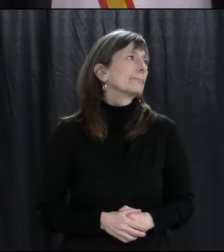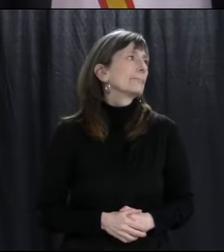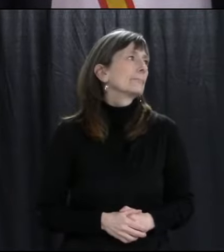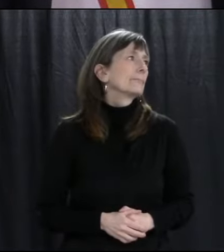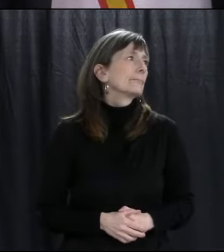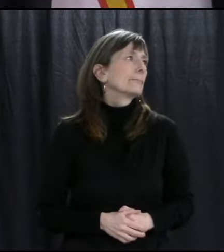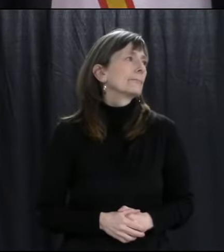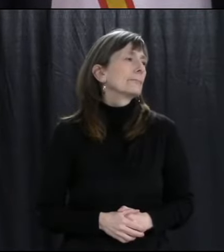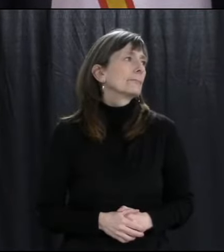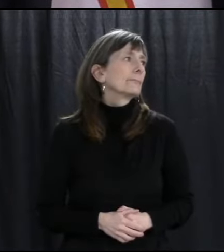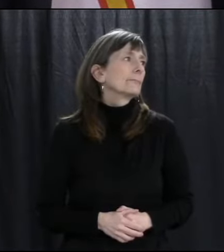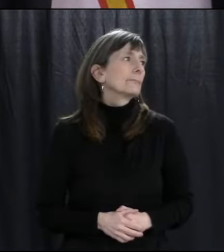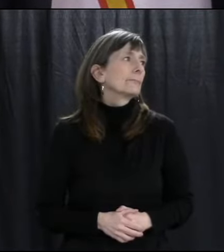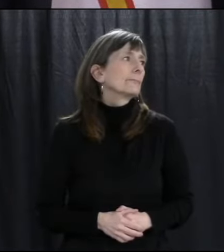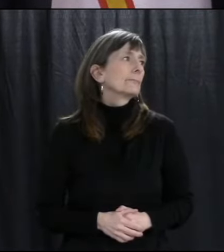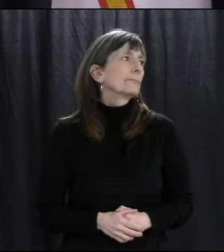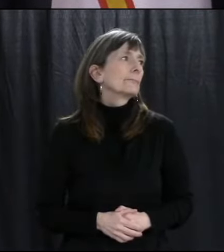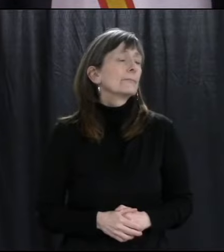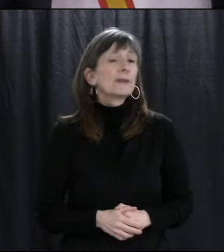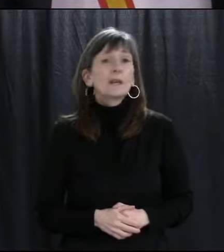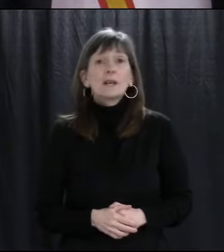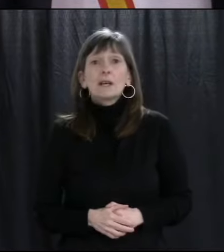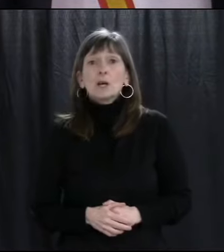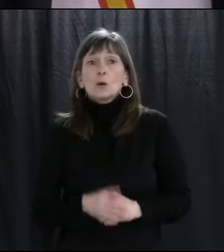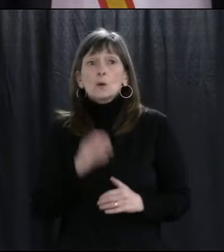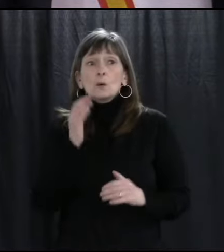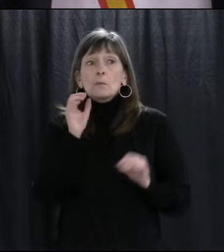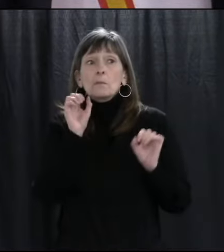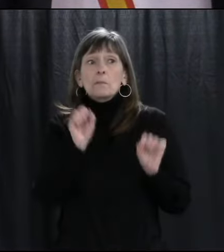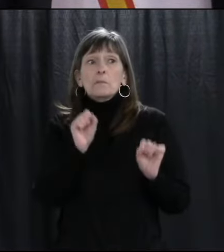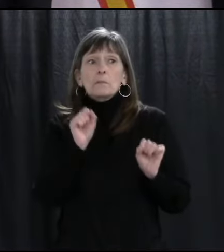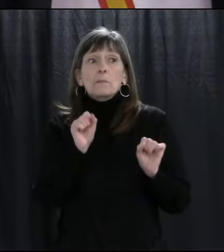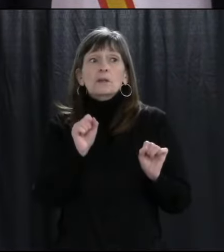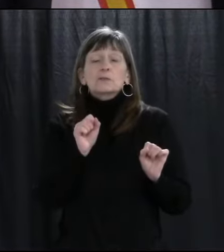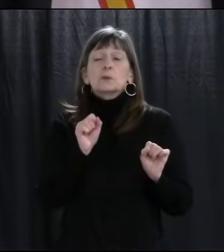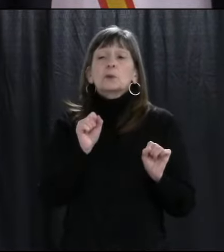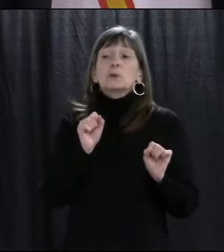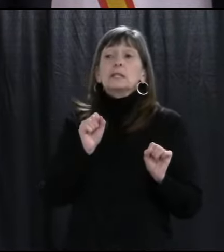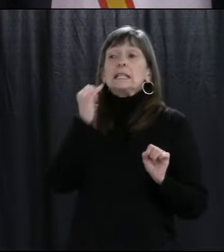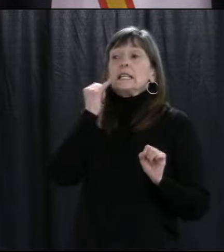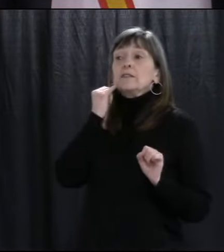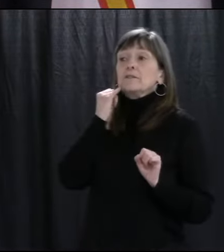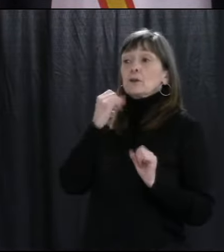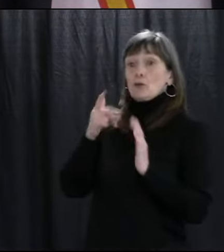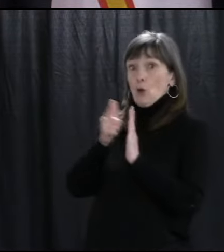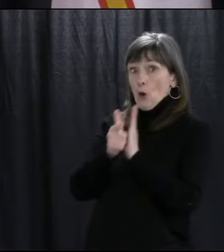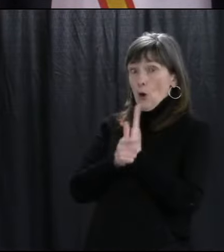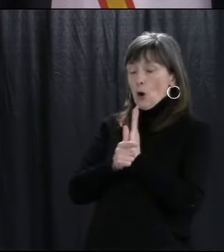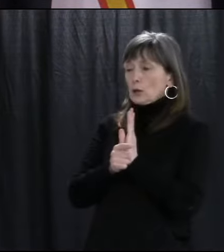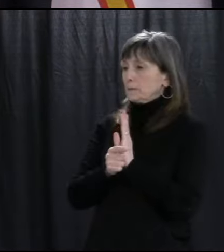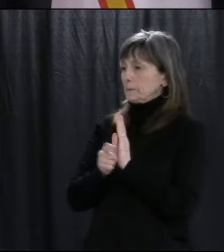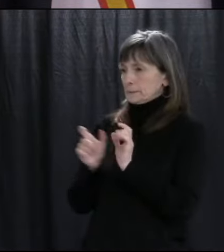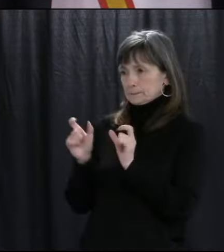Is there going to be some kind of line set up for people to report possible violations under the now public health